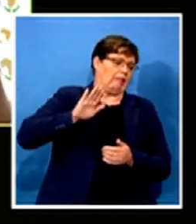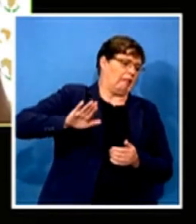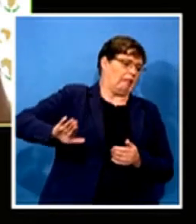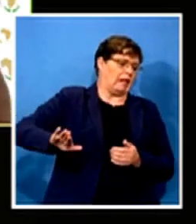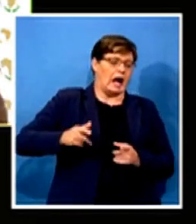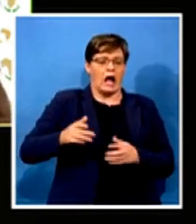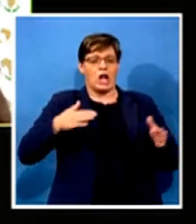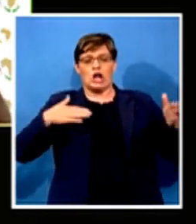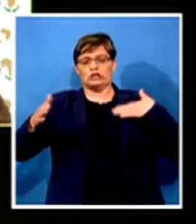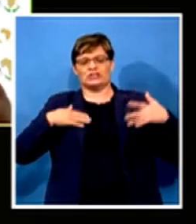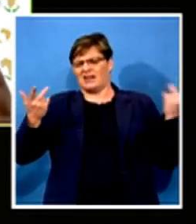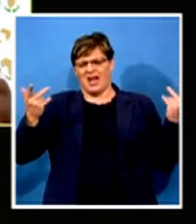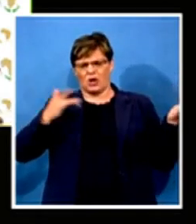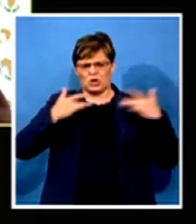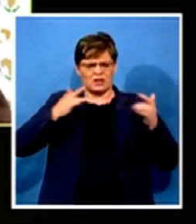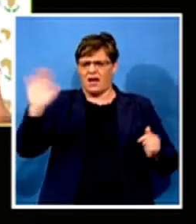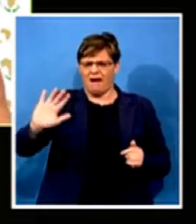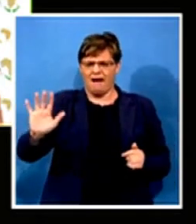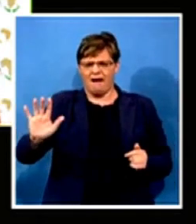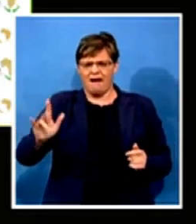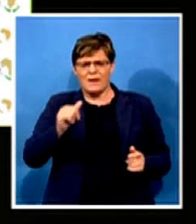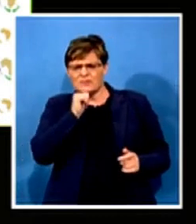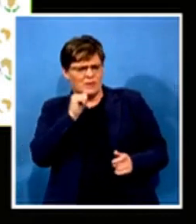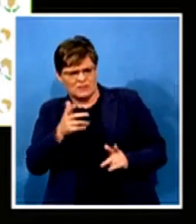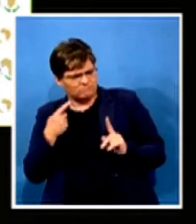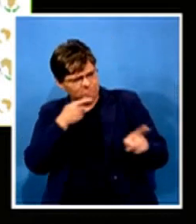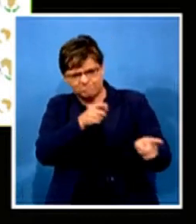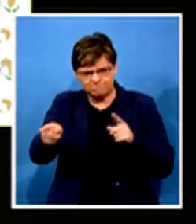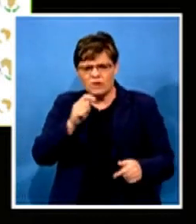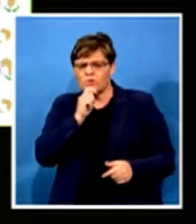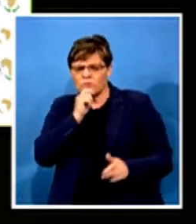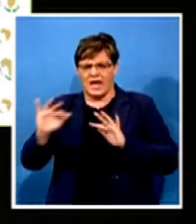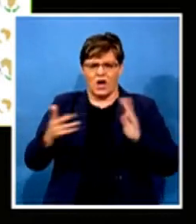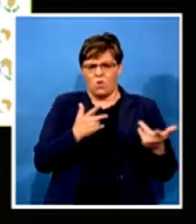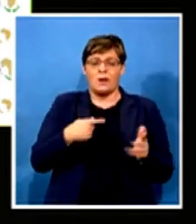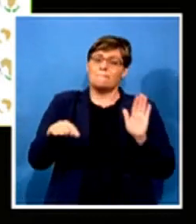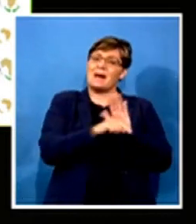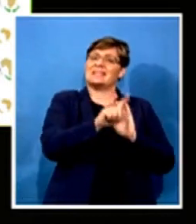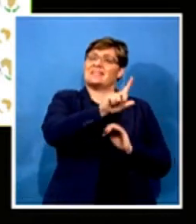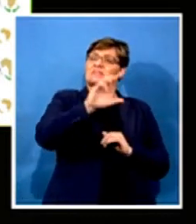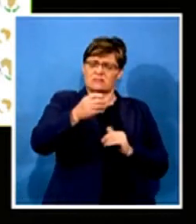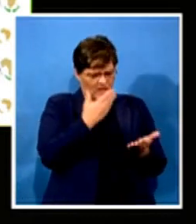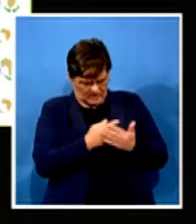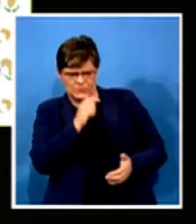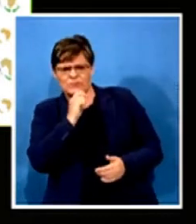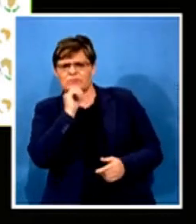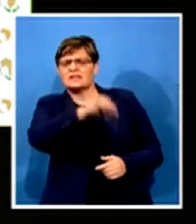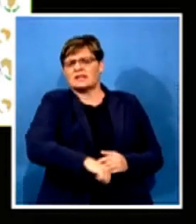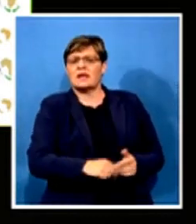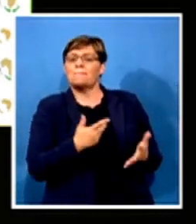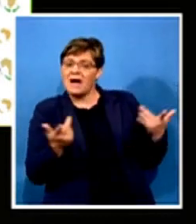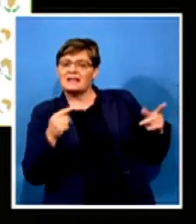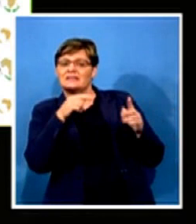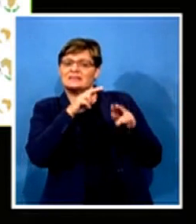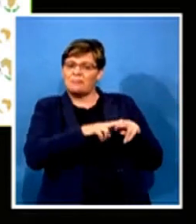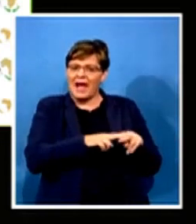be creative as to how we use even the -70s requirements and put in system,